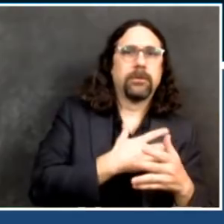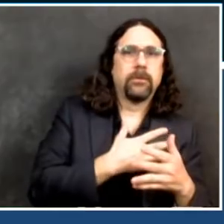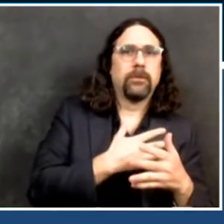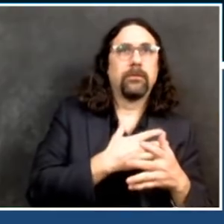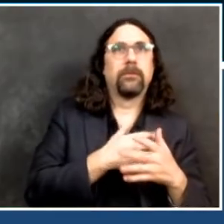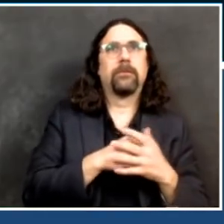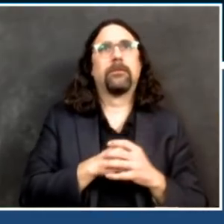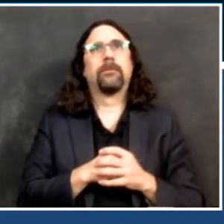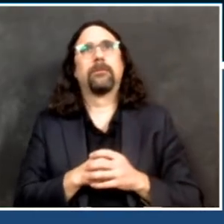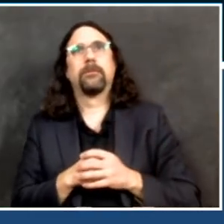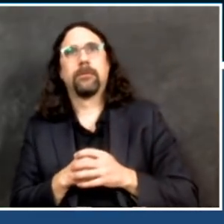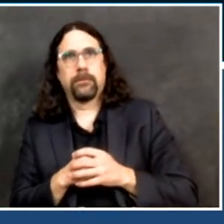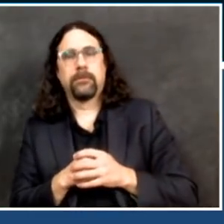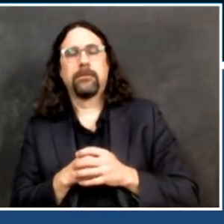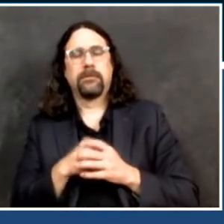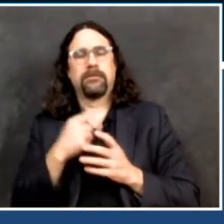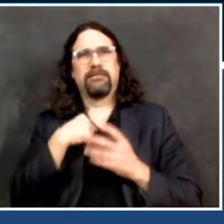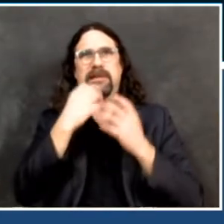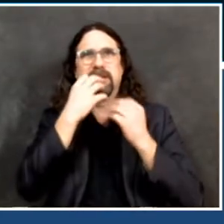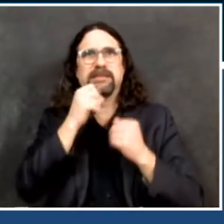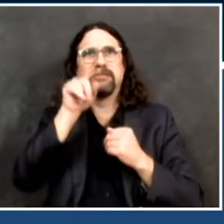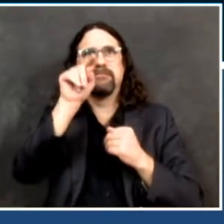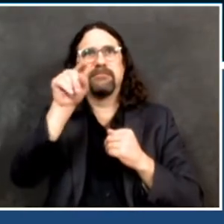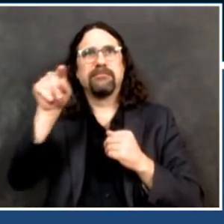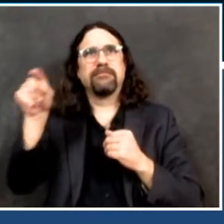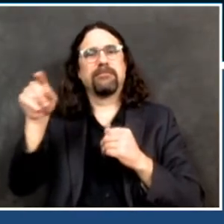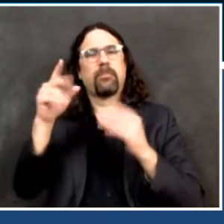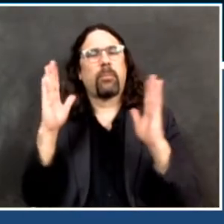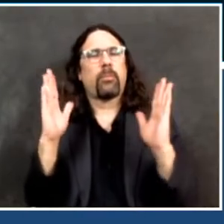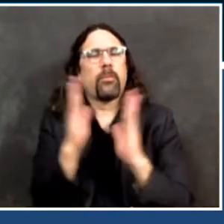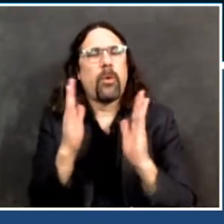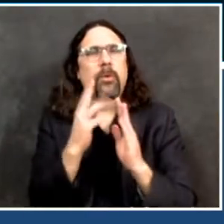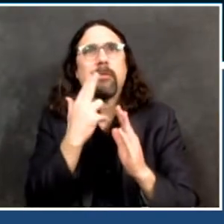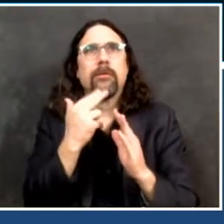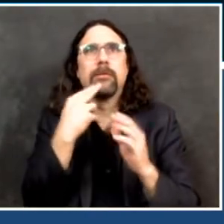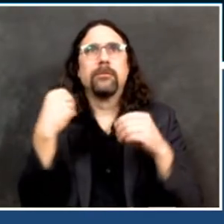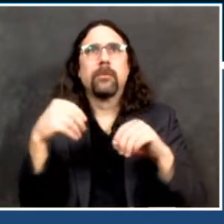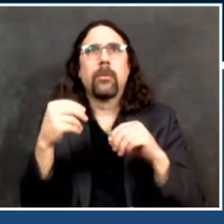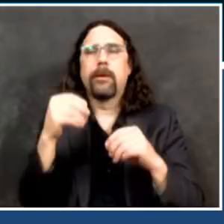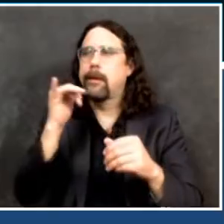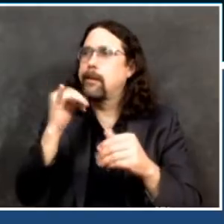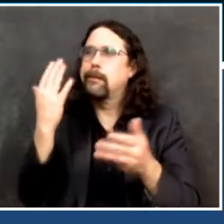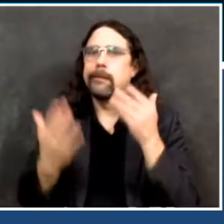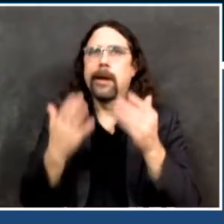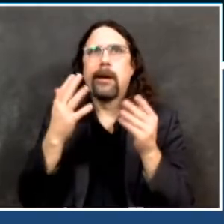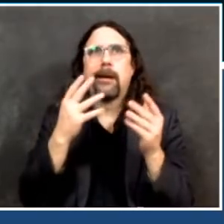who are newly unemployed with opportunities in this sector.